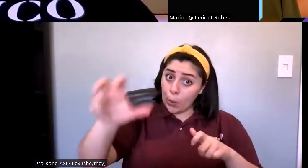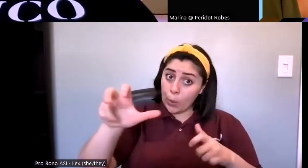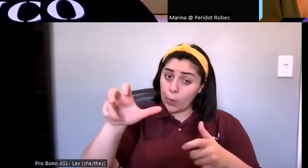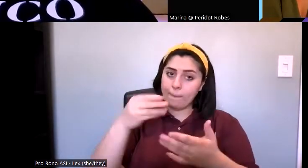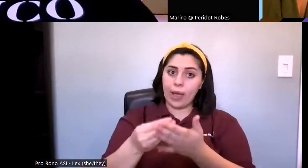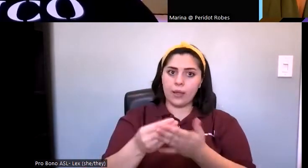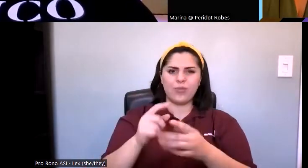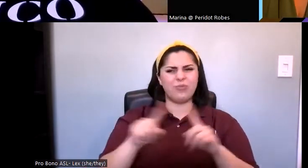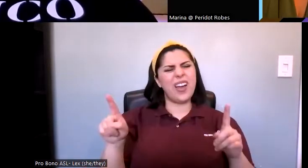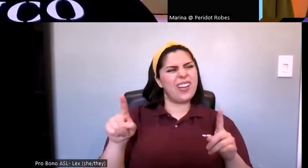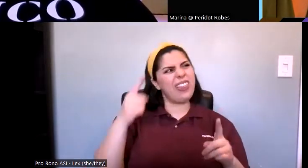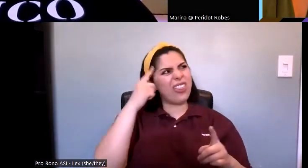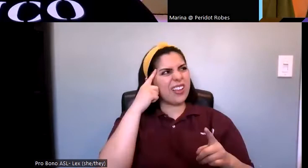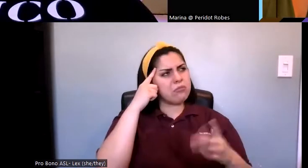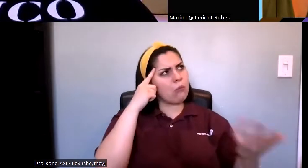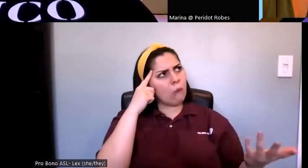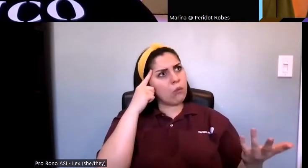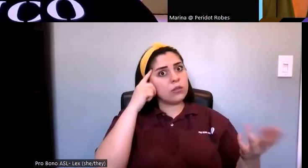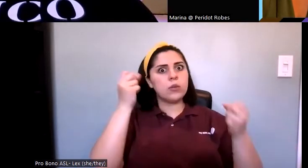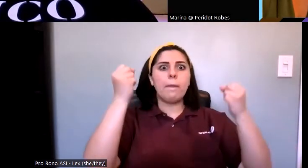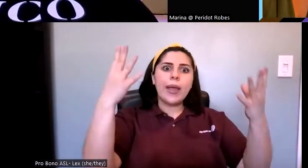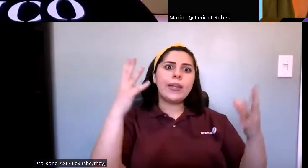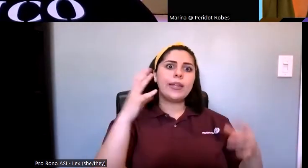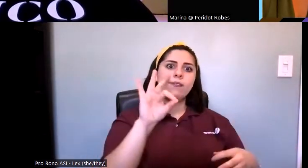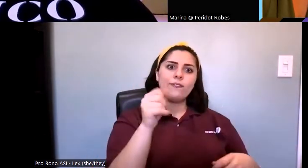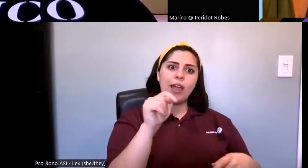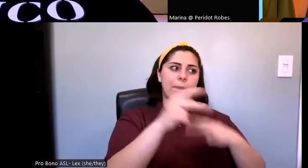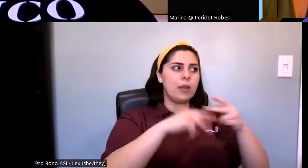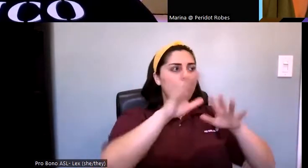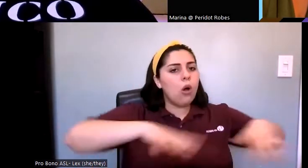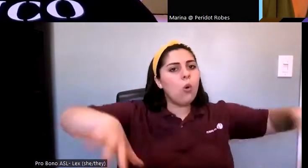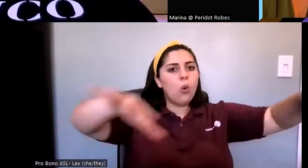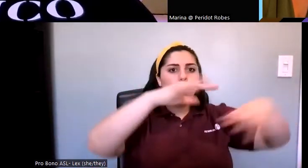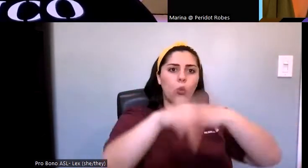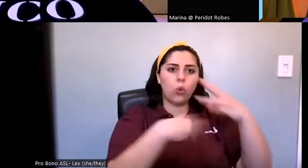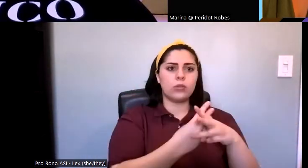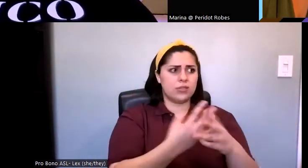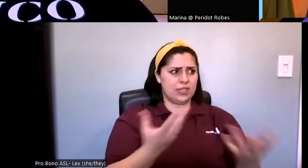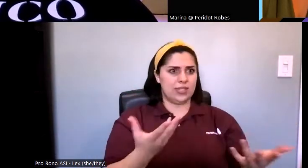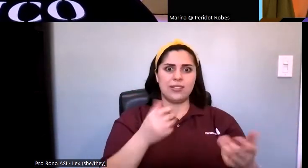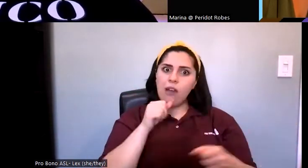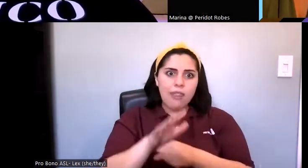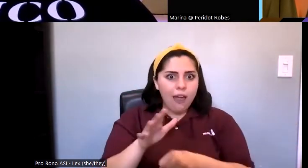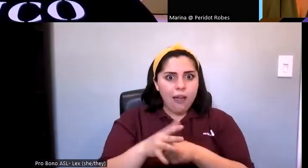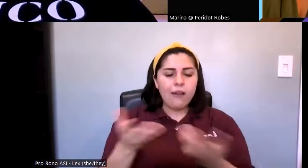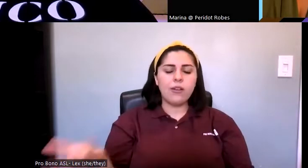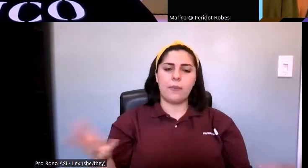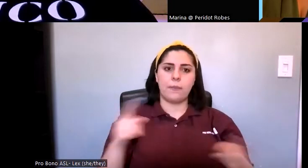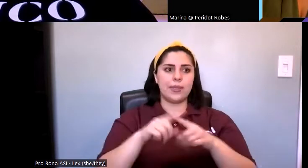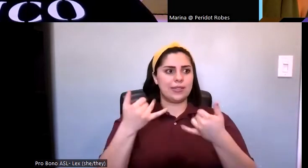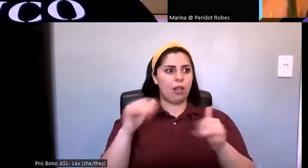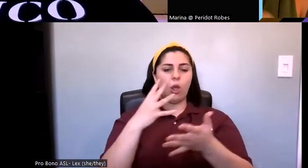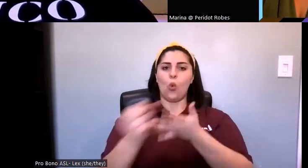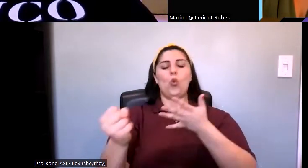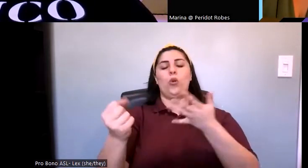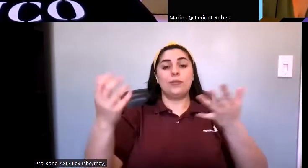that many. And we sold out in a day and a half. Wow. That's incredible. And all of this stuff that I